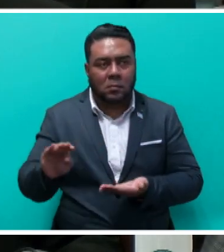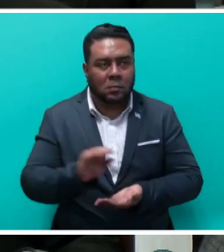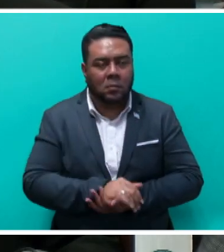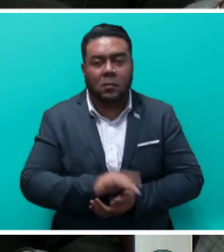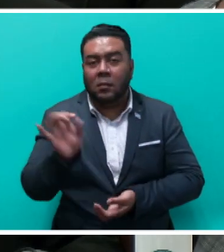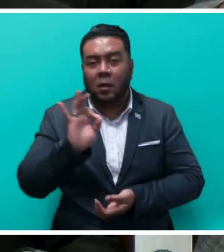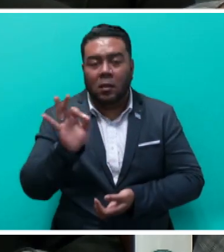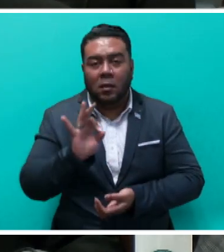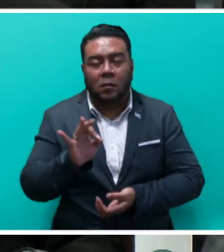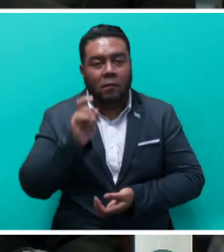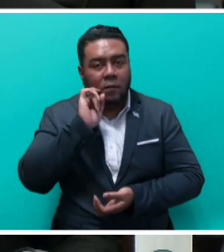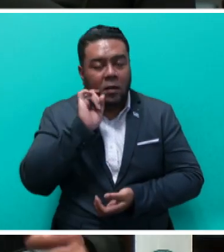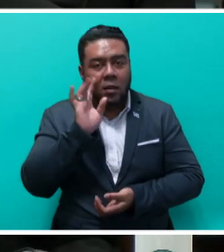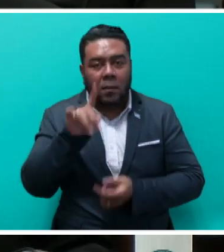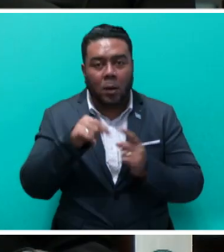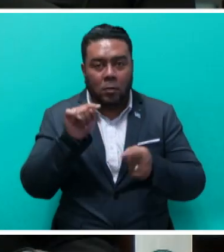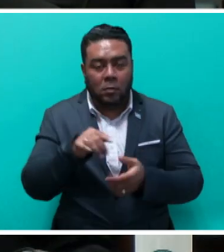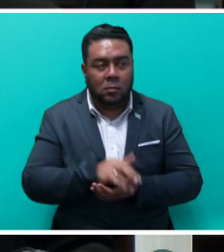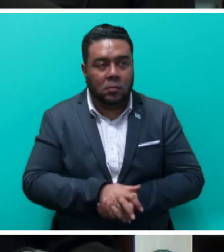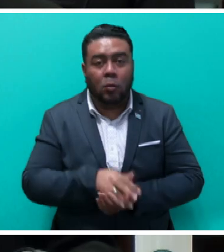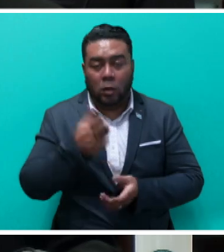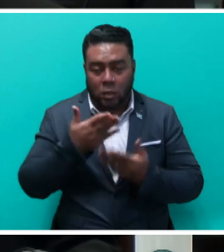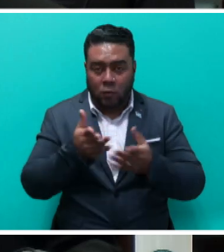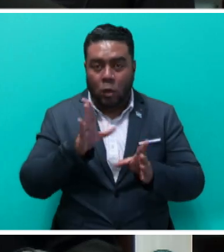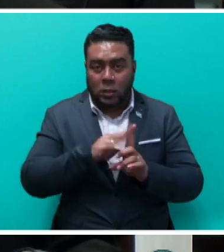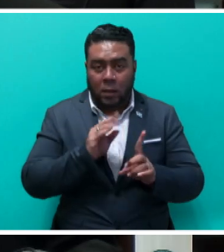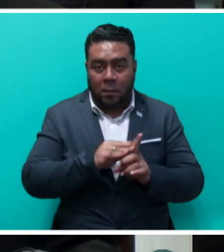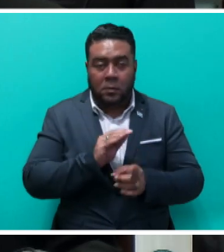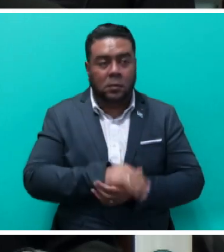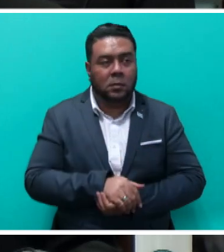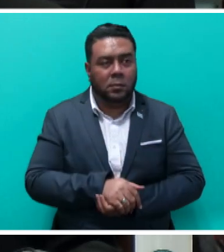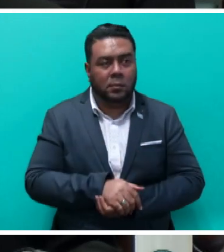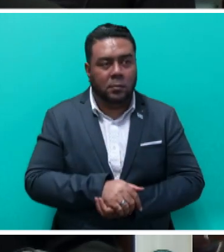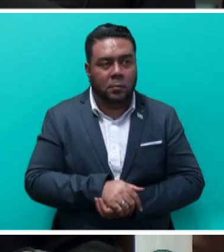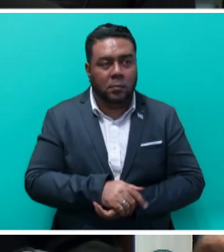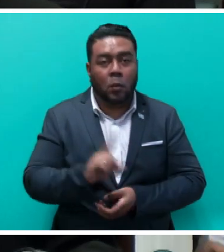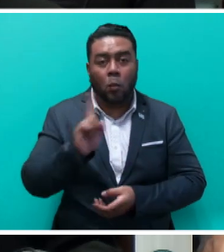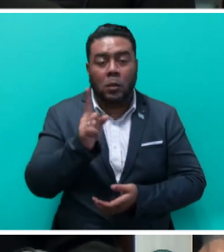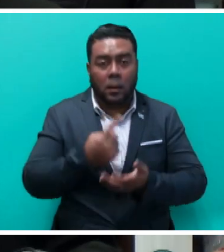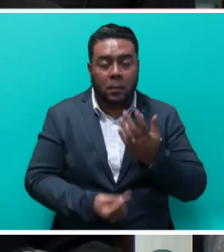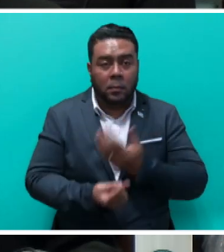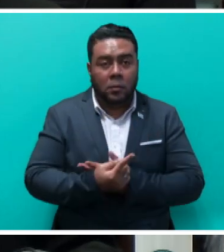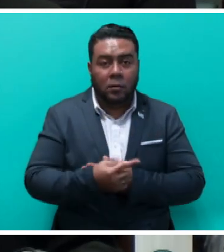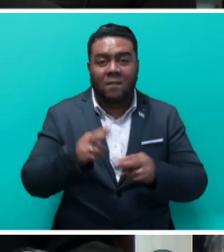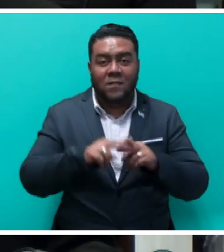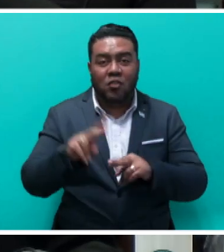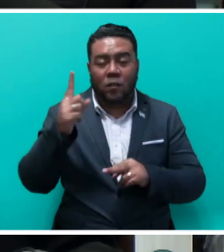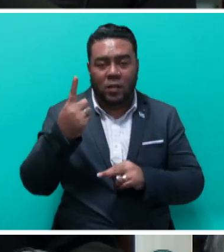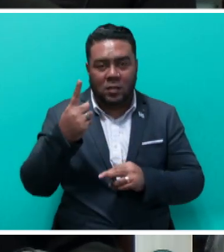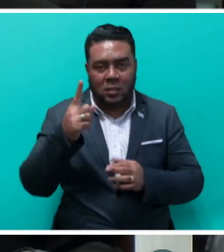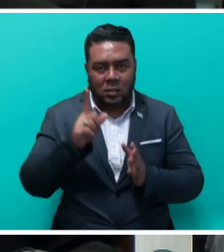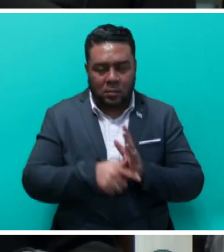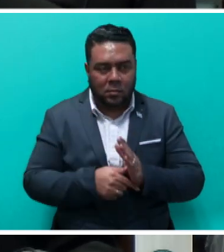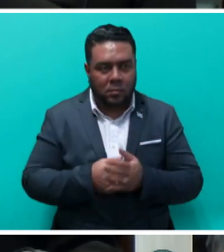about redeployment, Mr. Speaker. And I'll give you examples. And I'll give you examples of what happened during the Fiji first raid. I'll give you